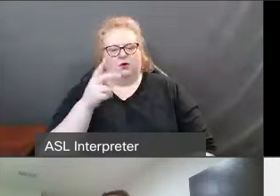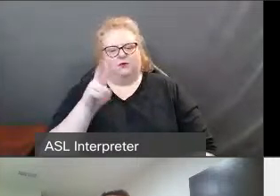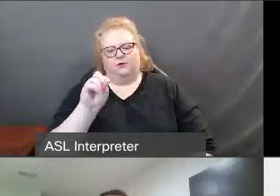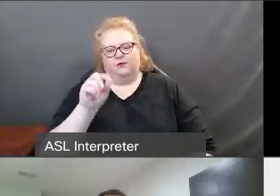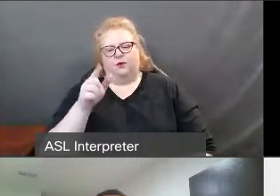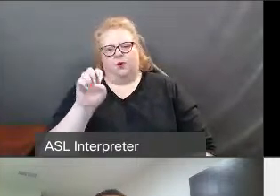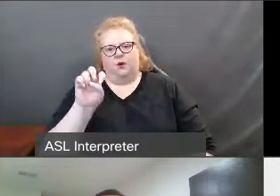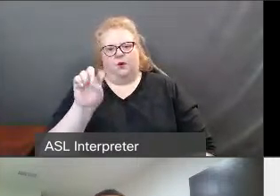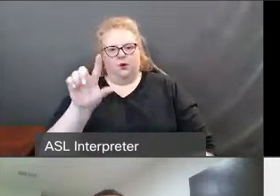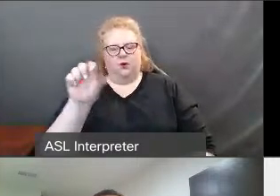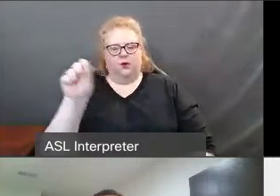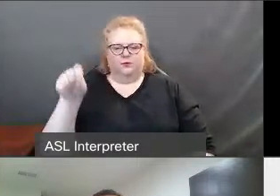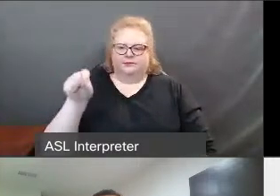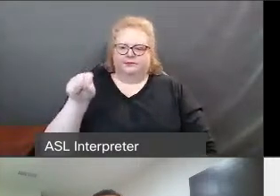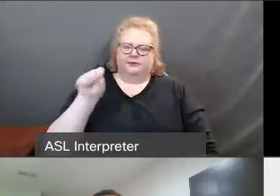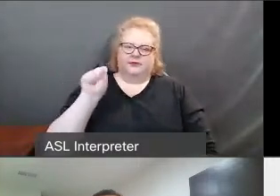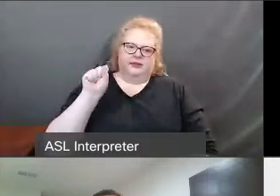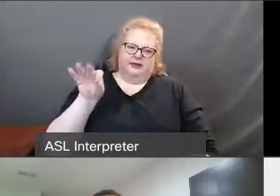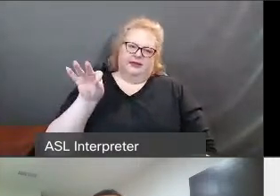If this